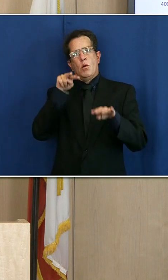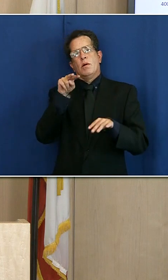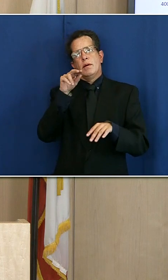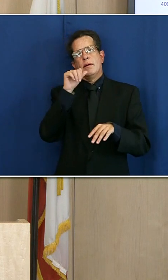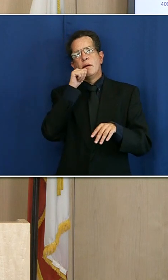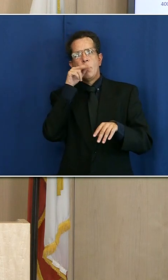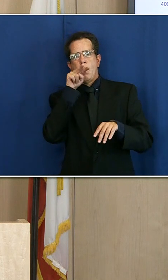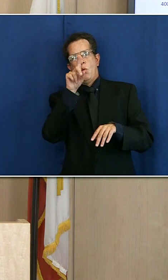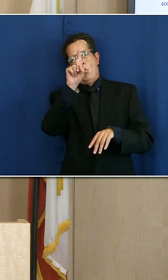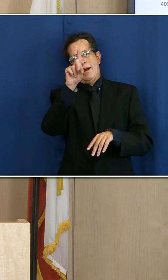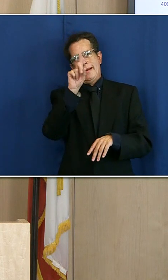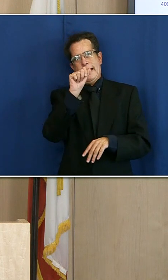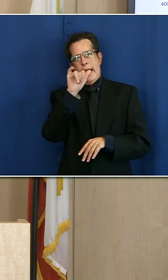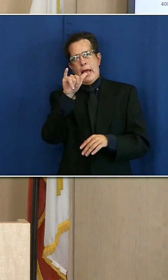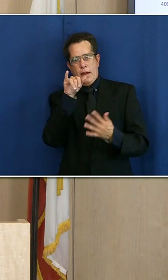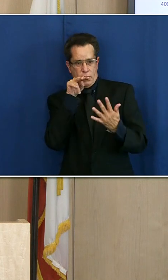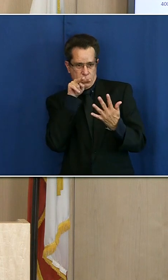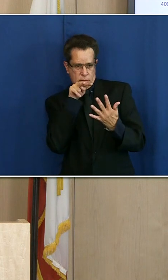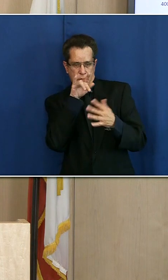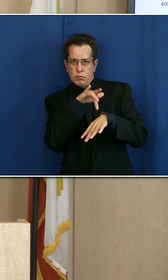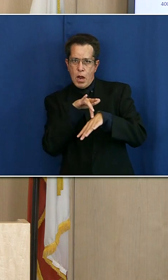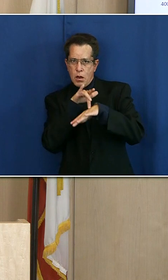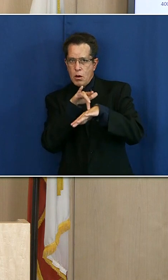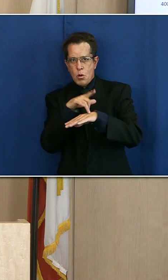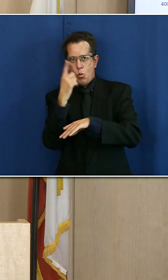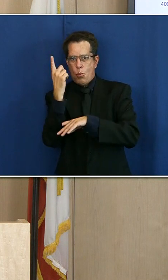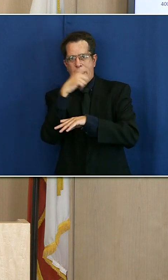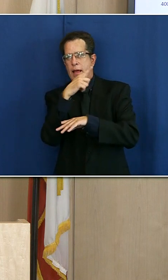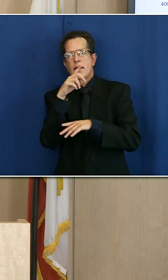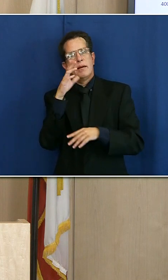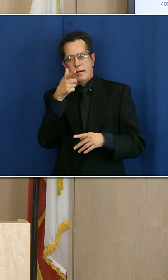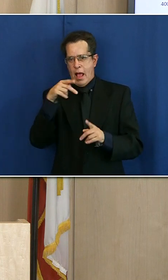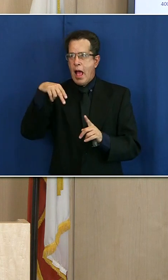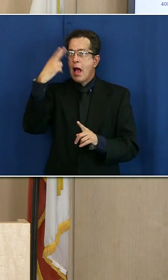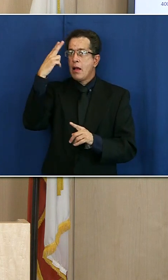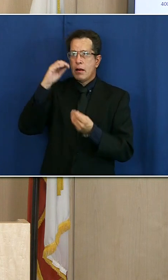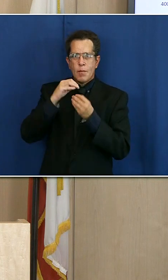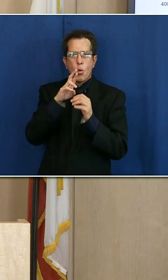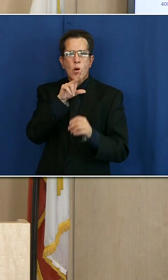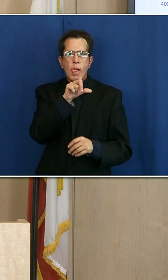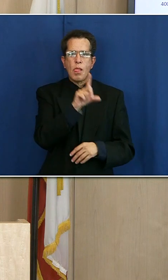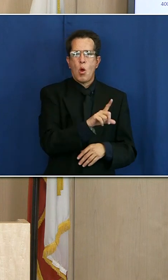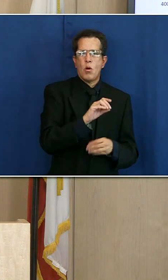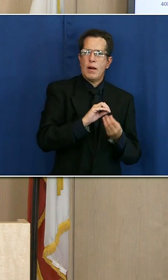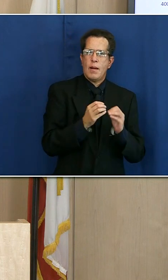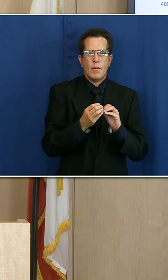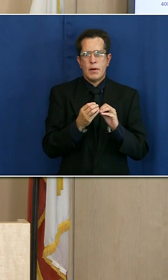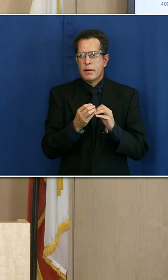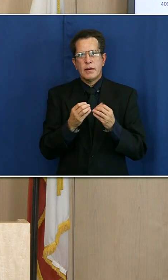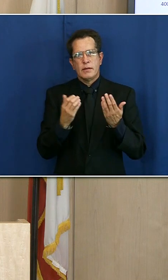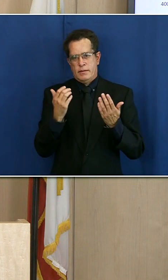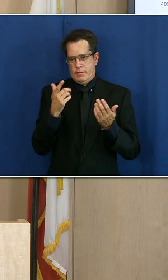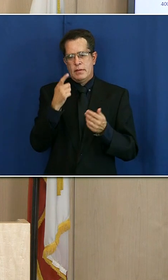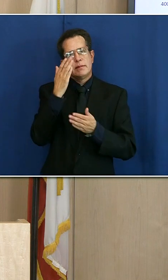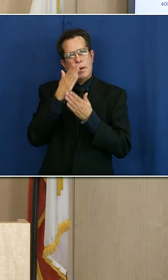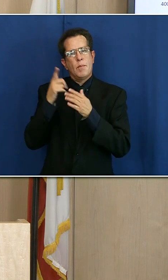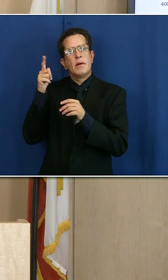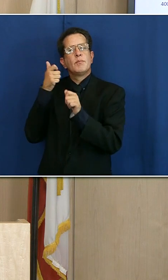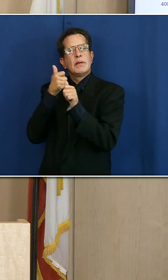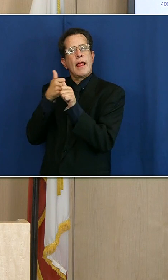day. I mean, any one day sometimes can have a very high number or a very low number just based on things like reporting delays